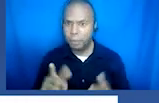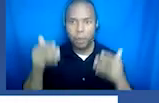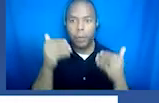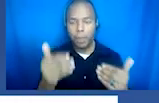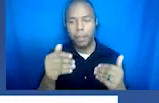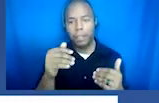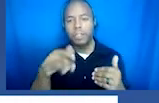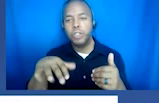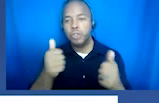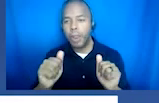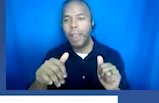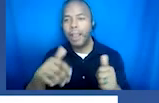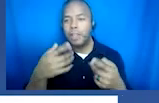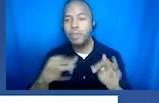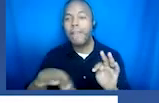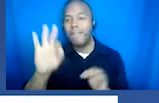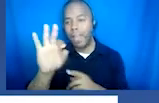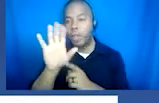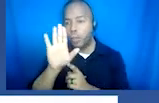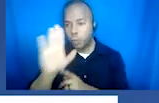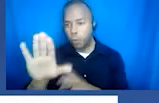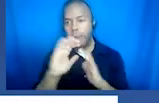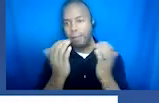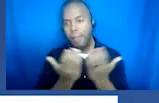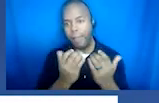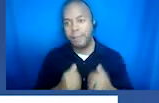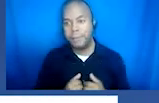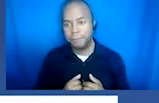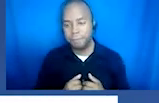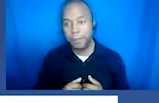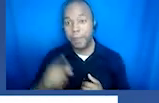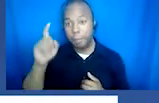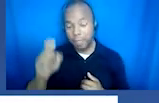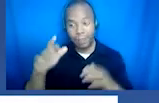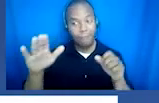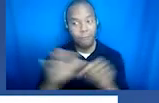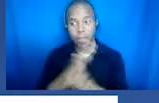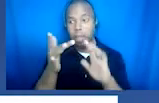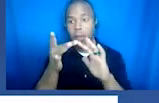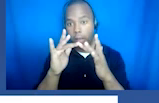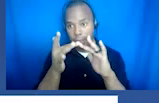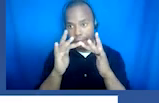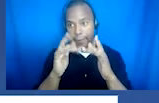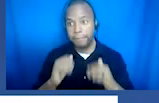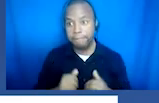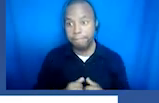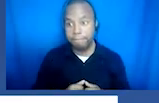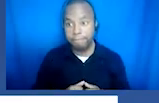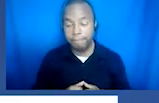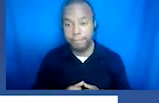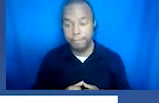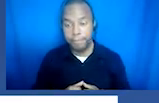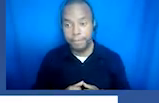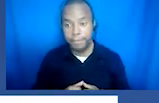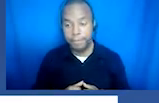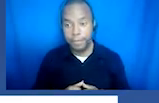and find your own class that's listed there. It has to be fully online, and there